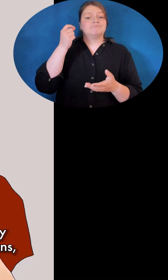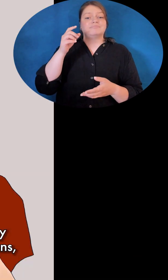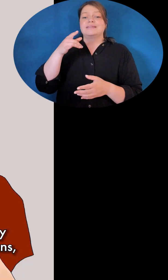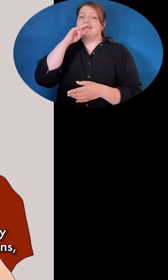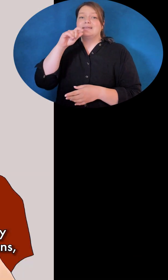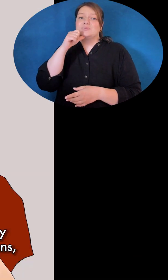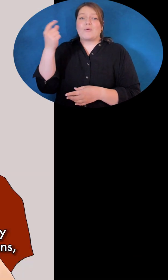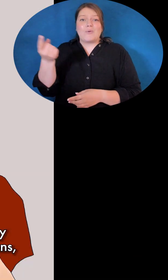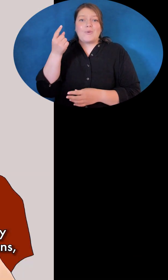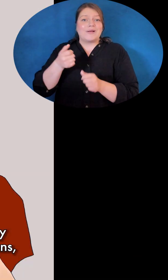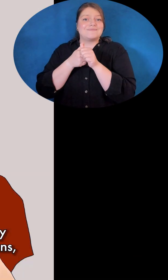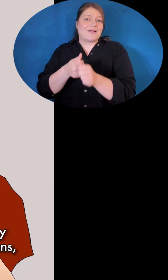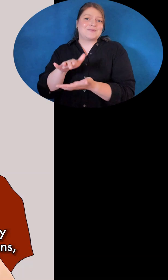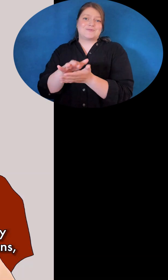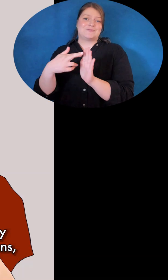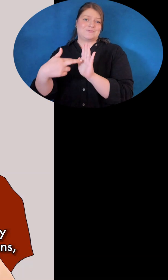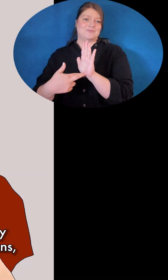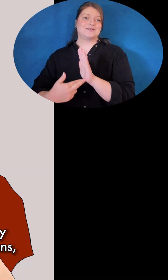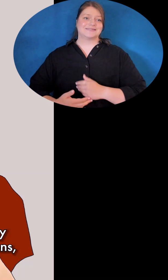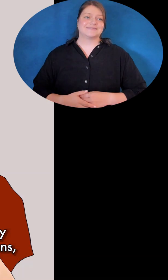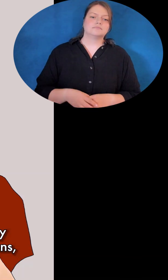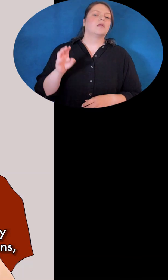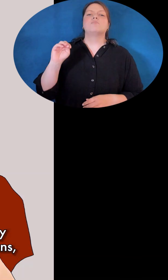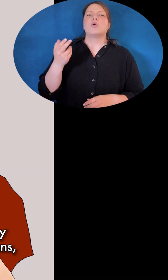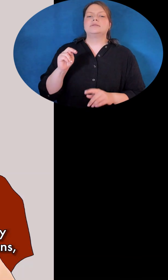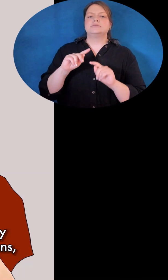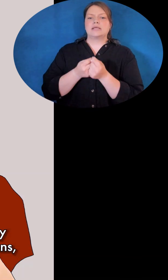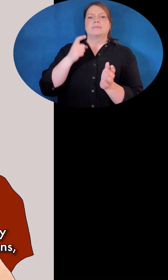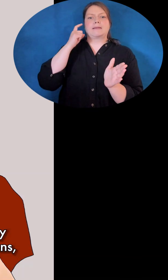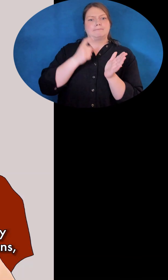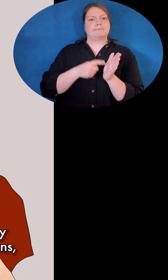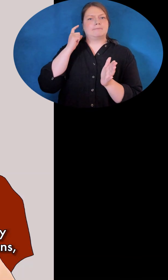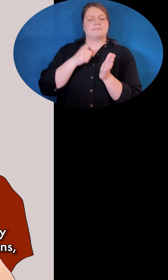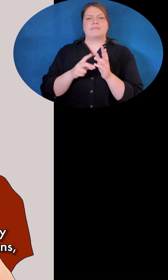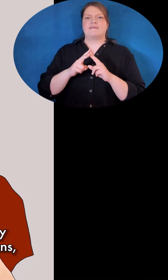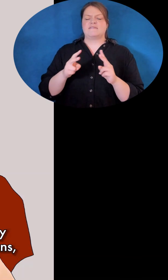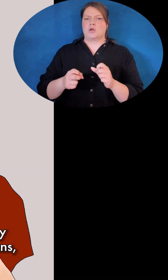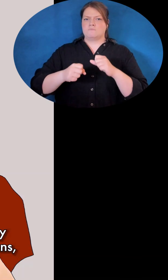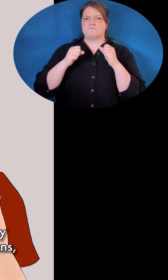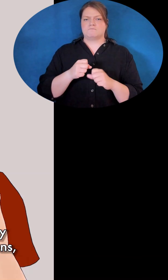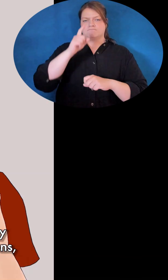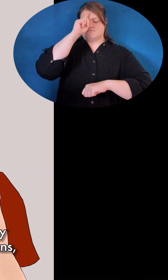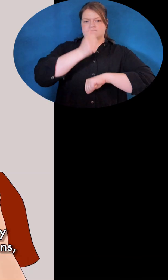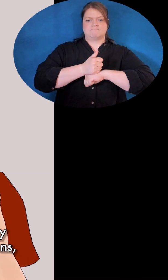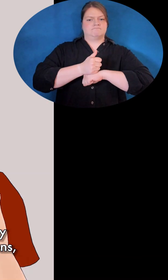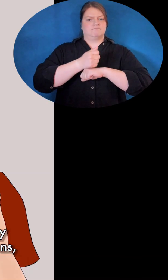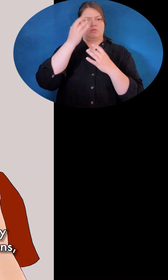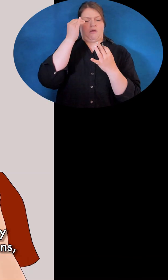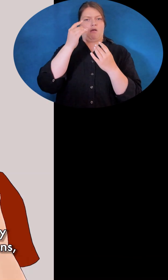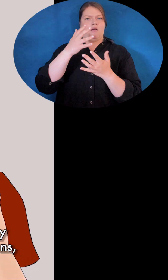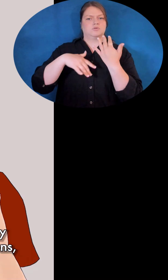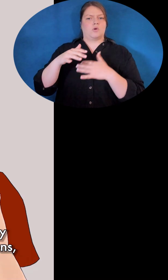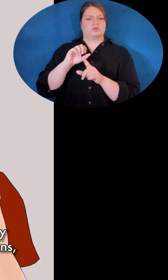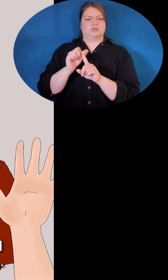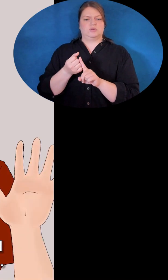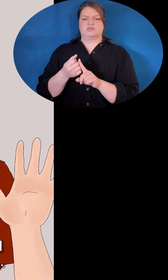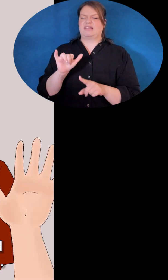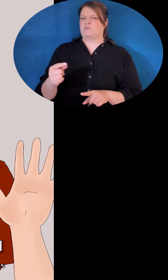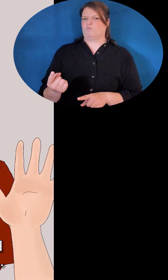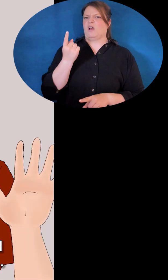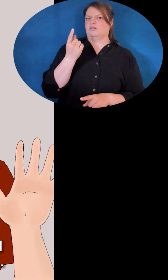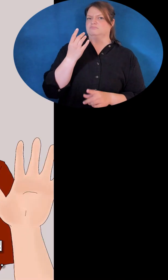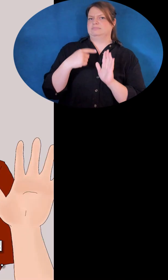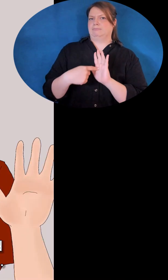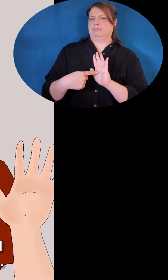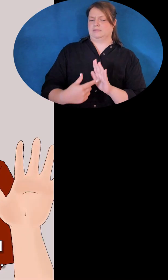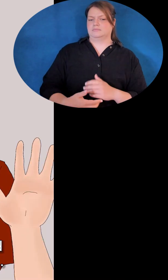rules. Morgan's team has noticed many rigid thoughts about social situations in which this is one example. We